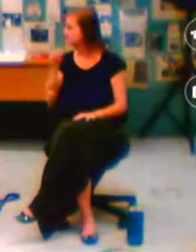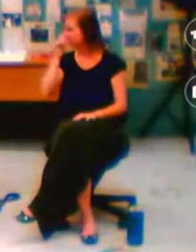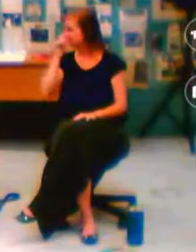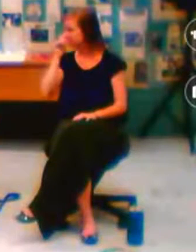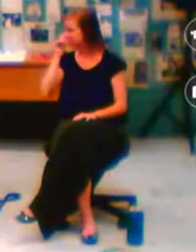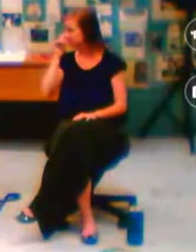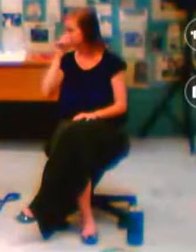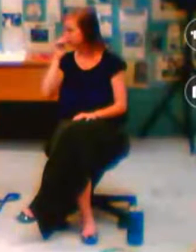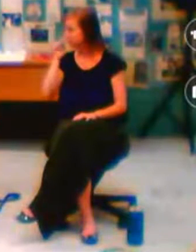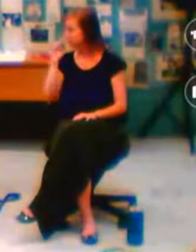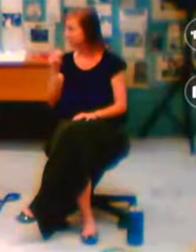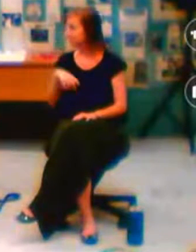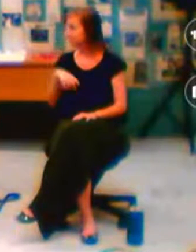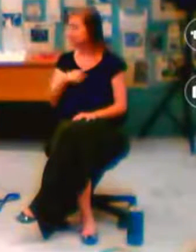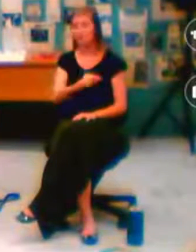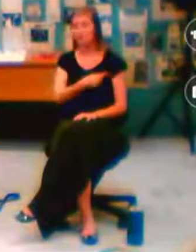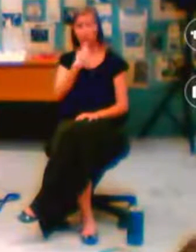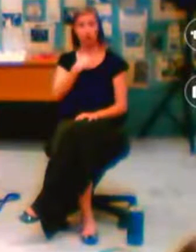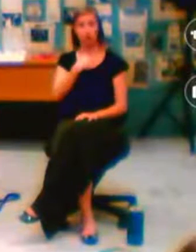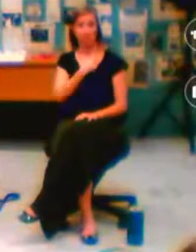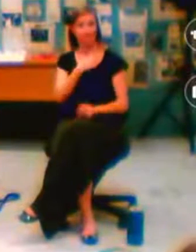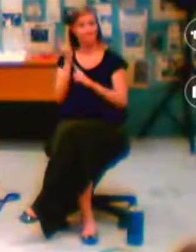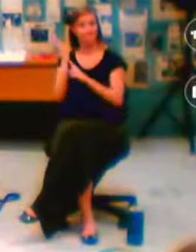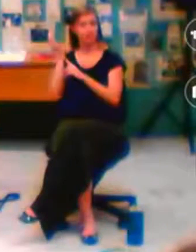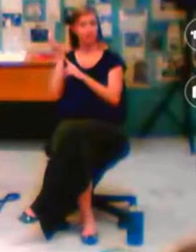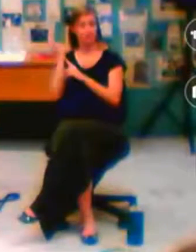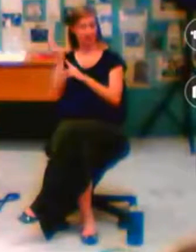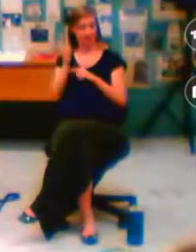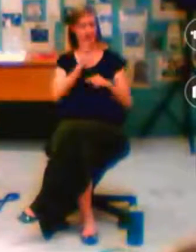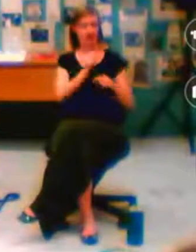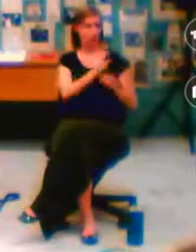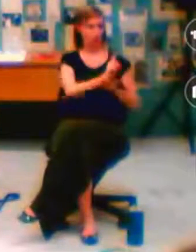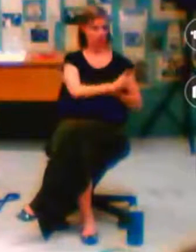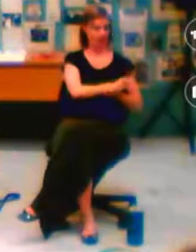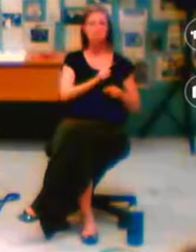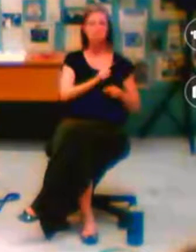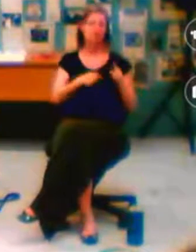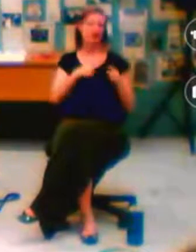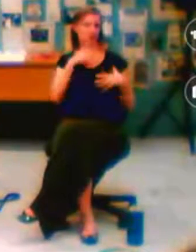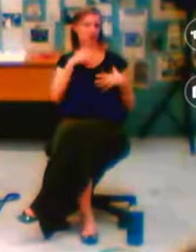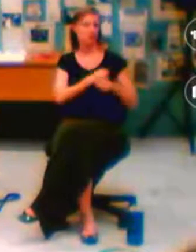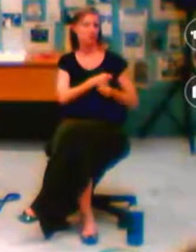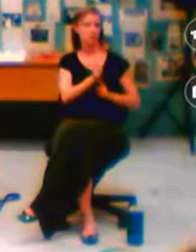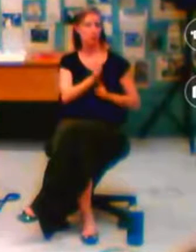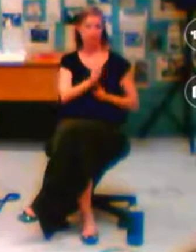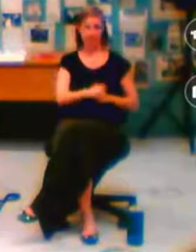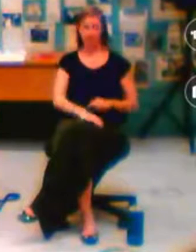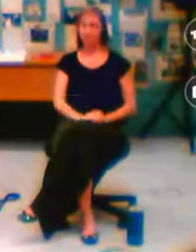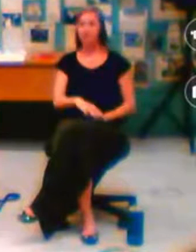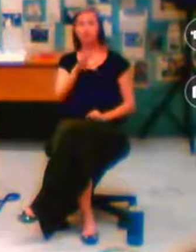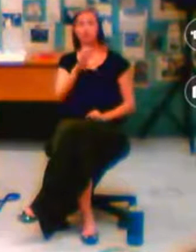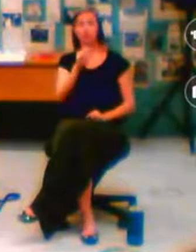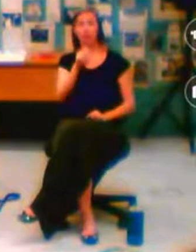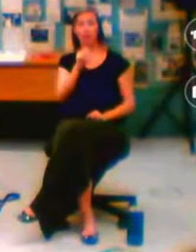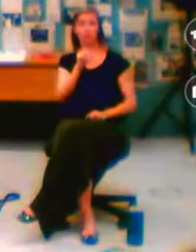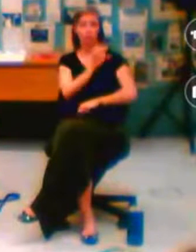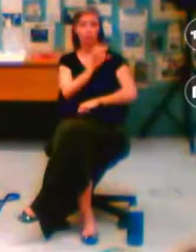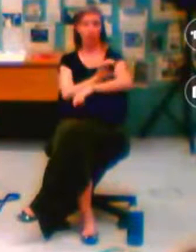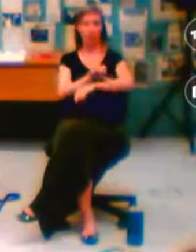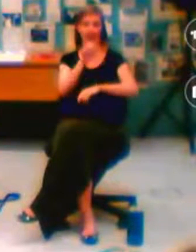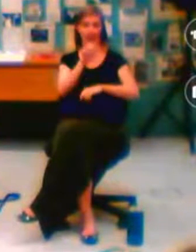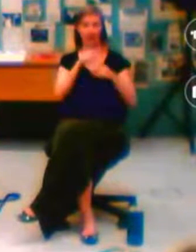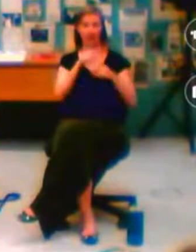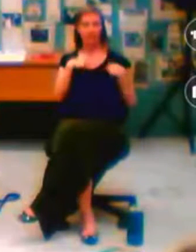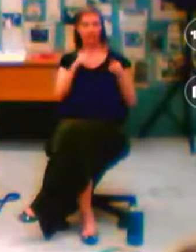I don't know. Yeah. It'll summarize it. Yeah. It was a speech for okay. Yeah. Well, it's your head, so